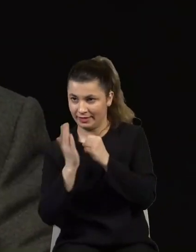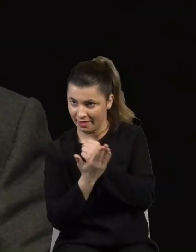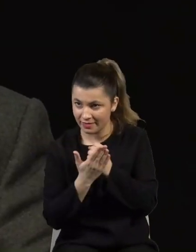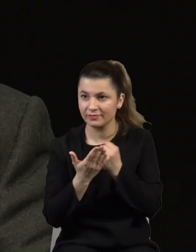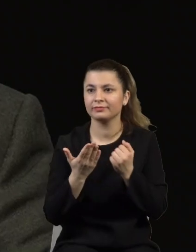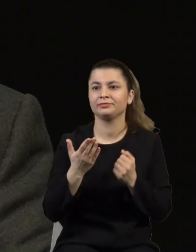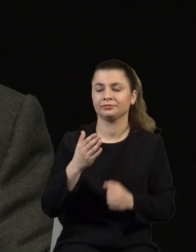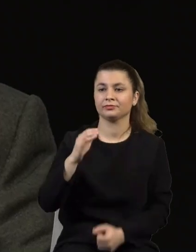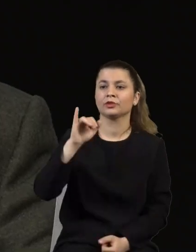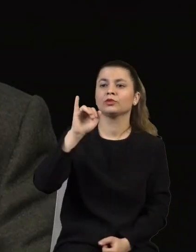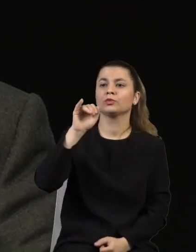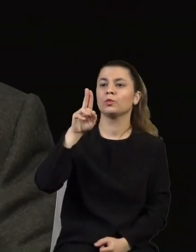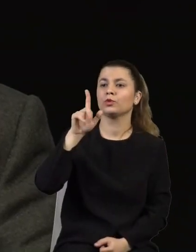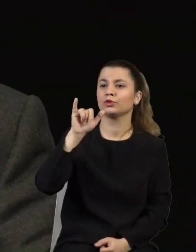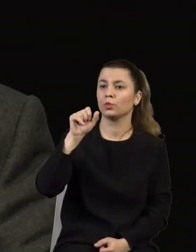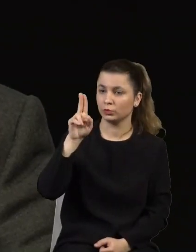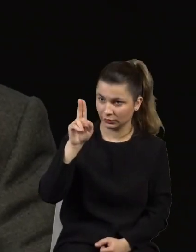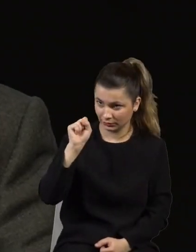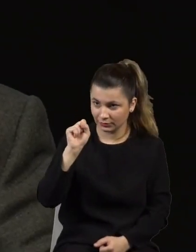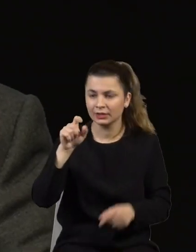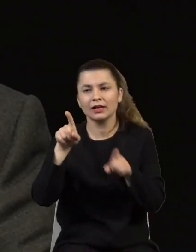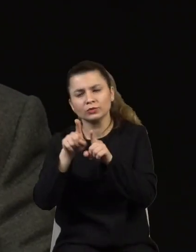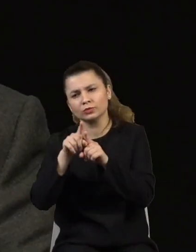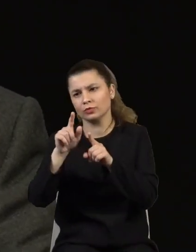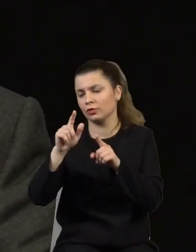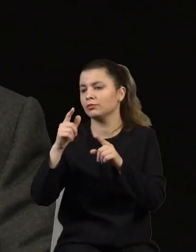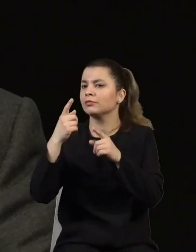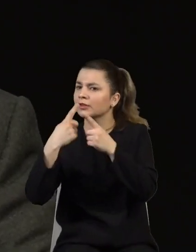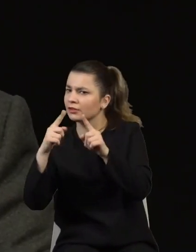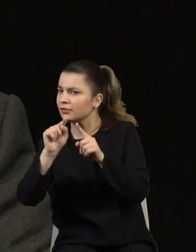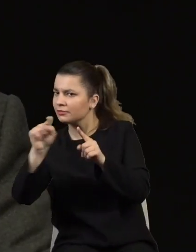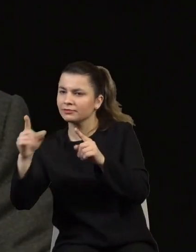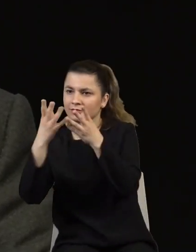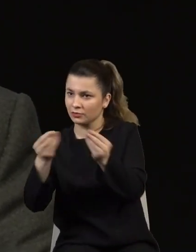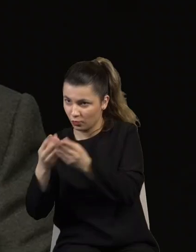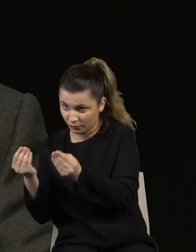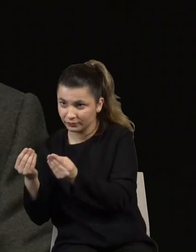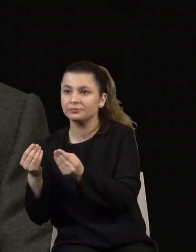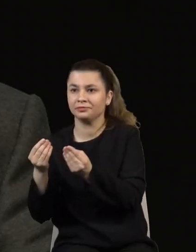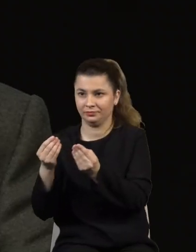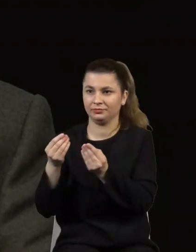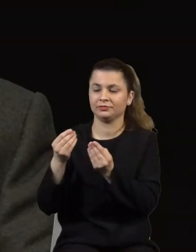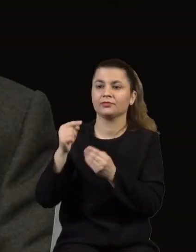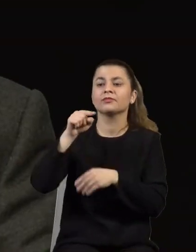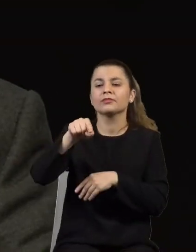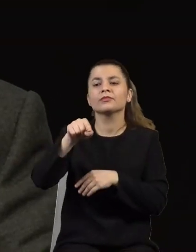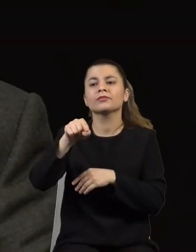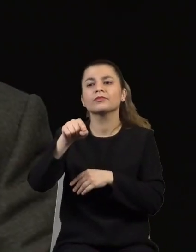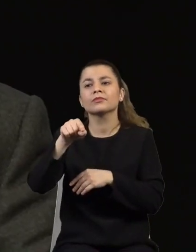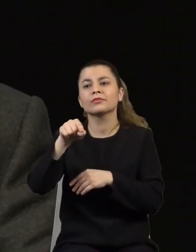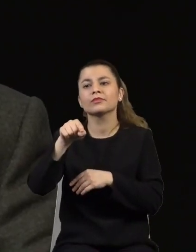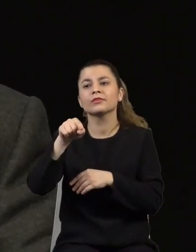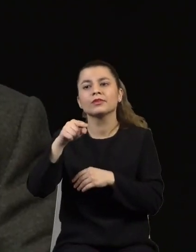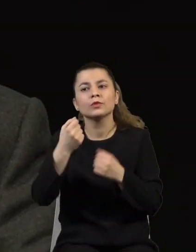and that's supporting venture capital for dual use investment as well. We have been working